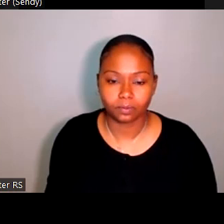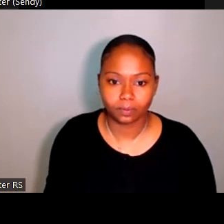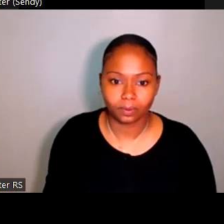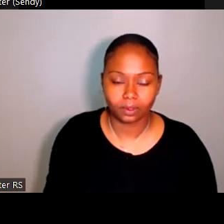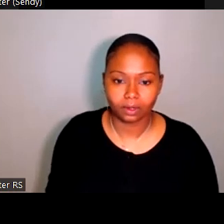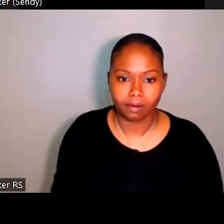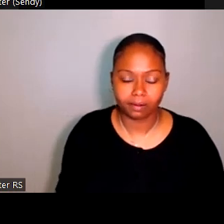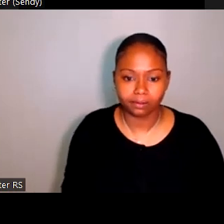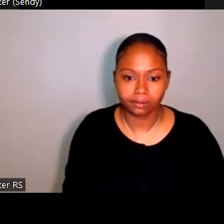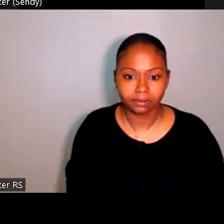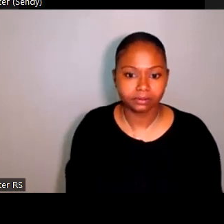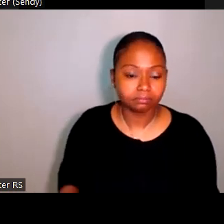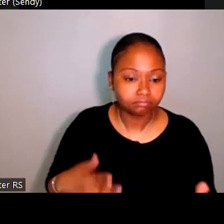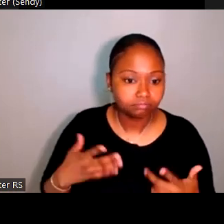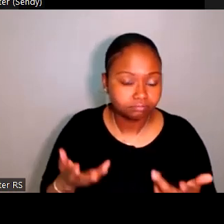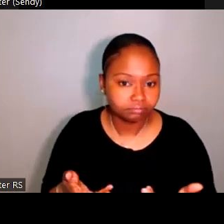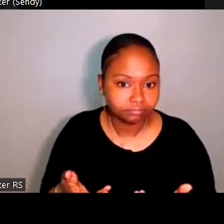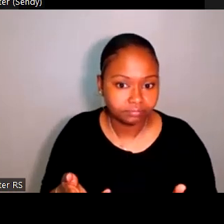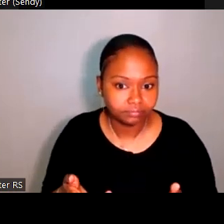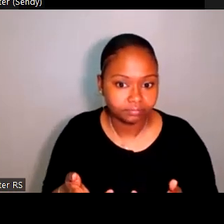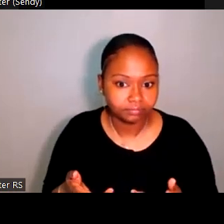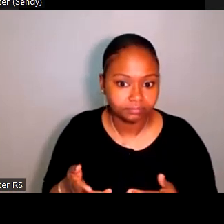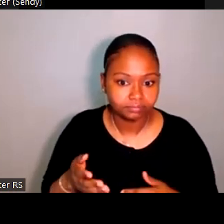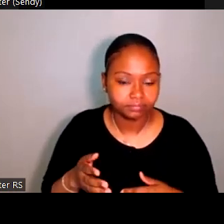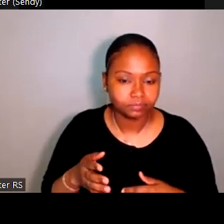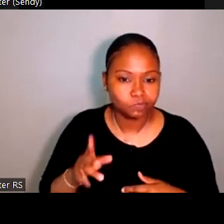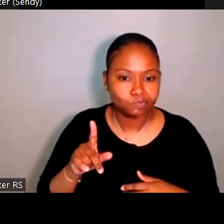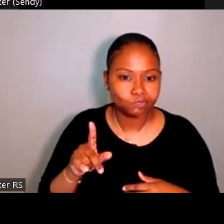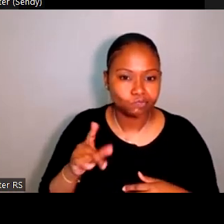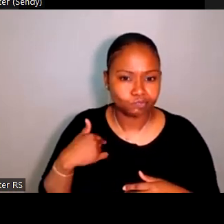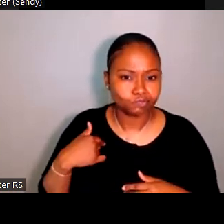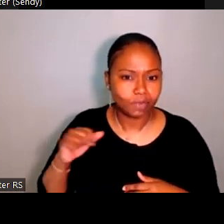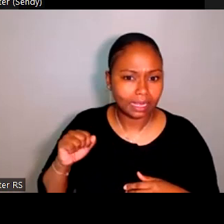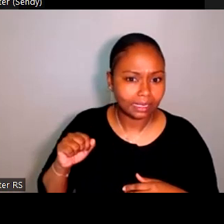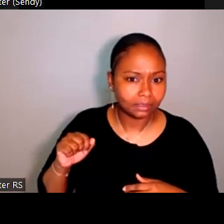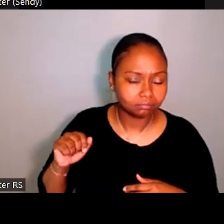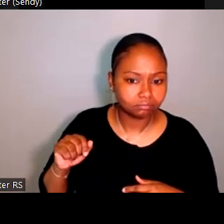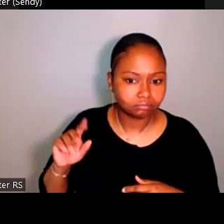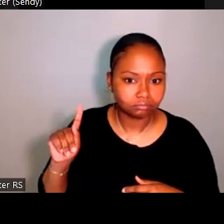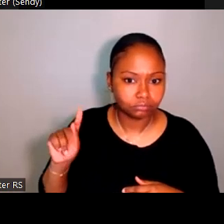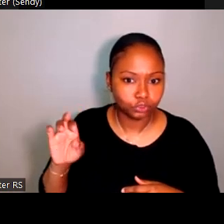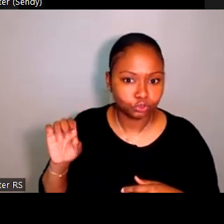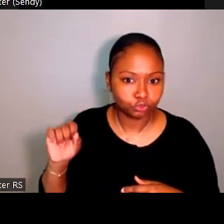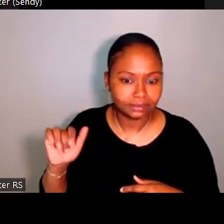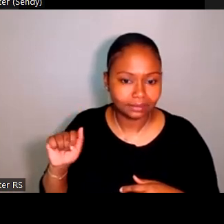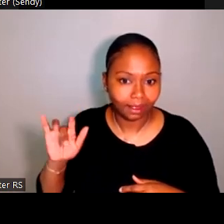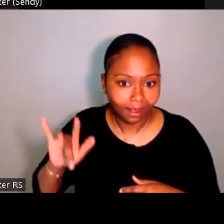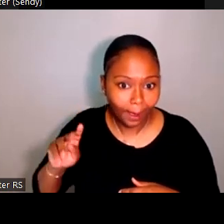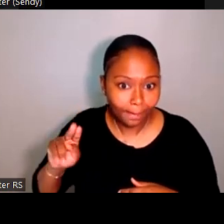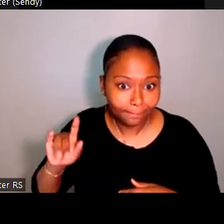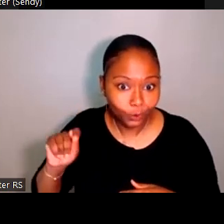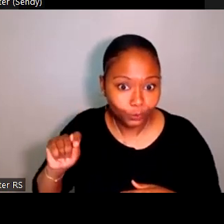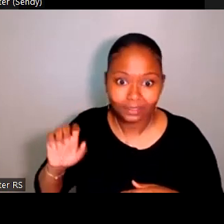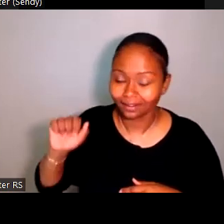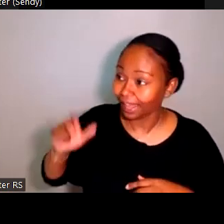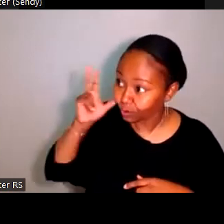And I'm going to ask the oh, actually, I can do it. So Teresa, you should be able to unmute yourself. Can you hear me